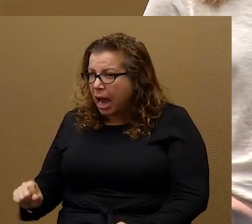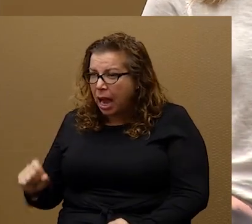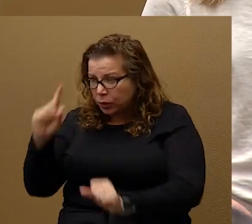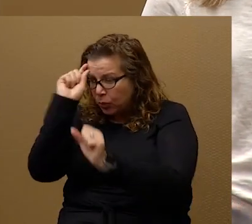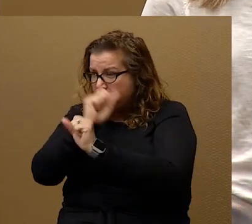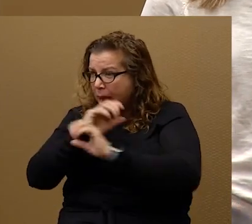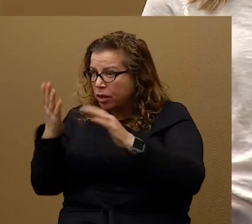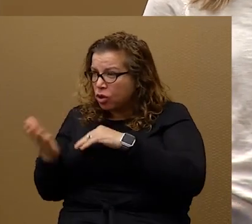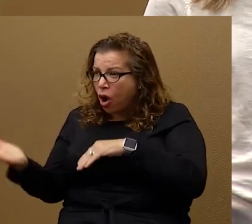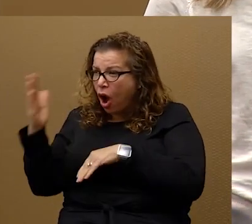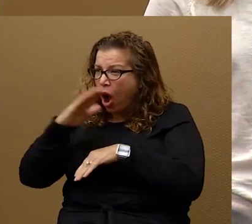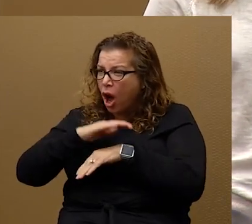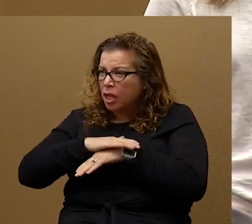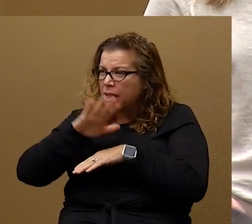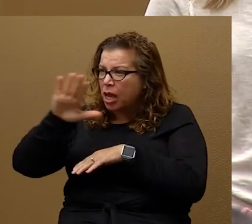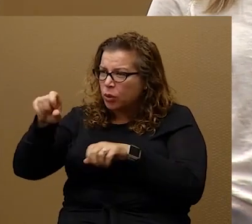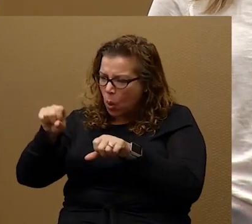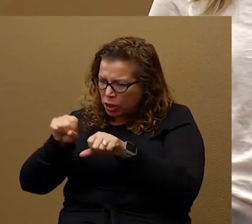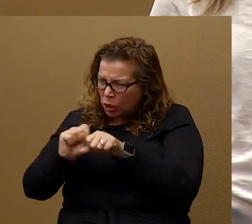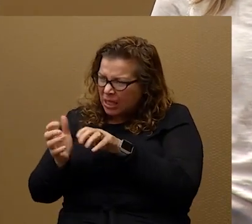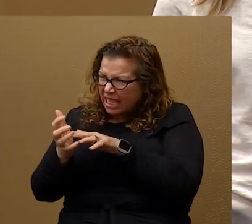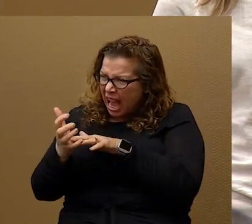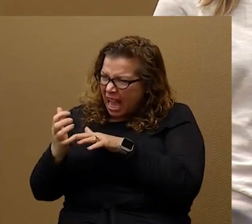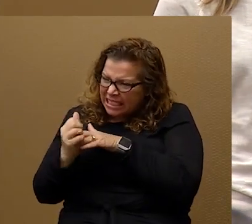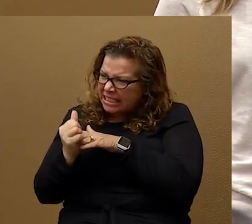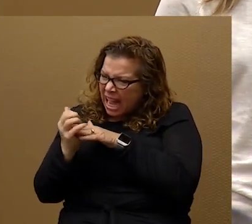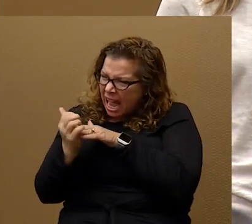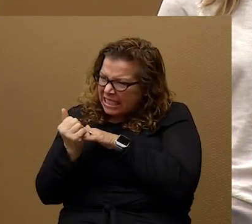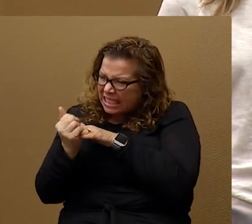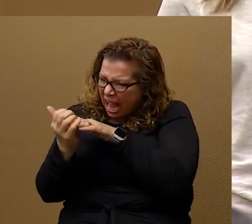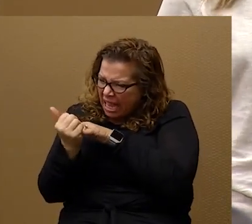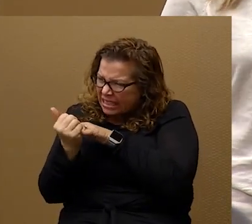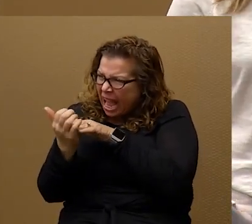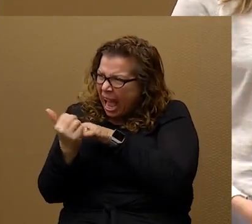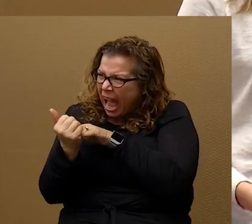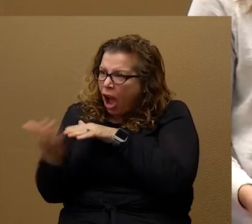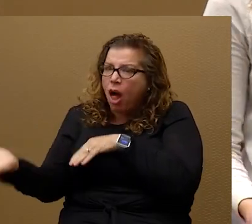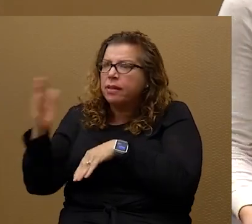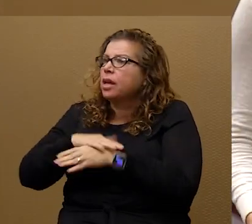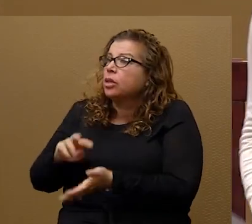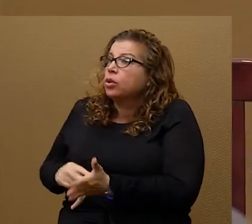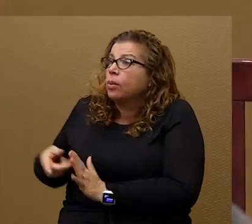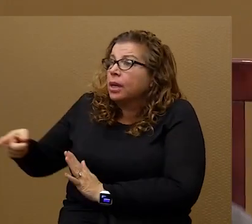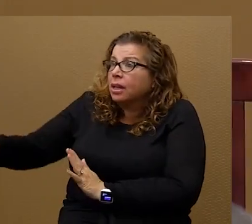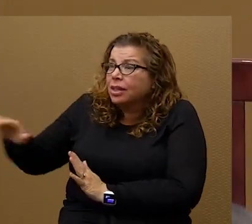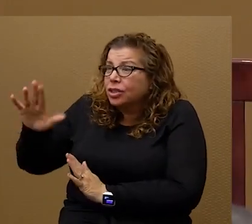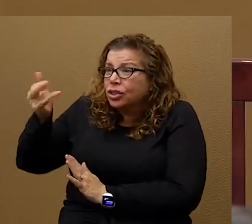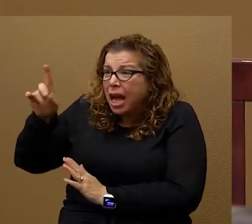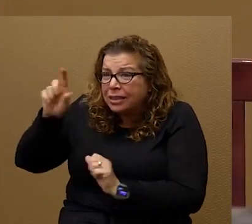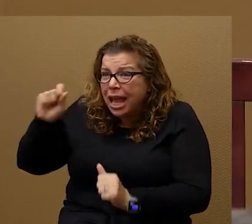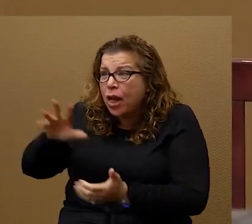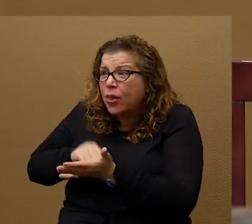and painful to you all day, would it be easy to learn? No. So